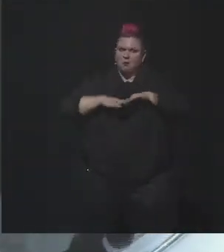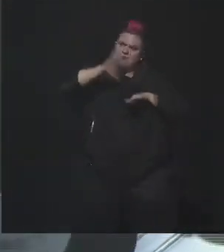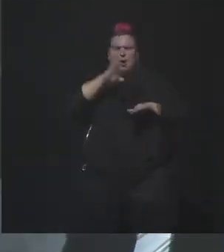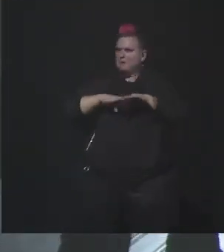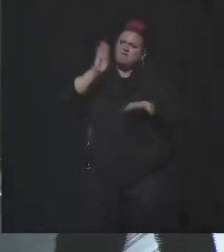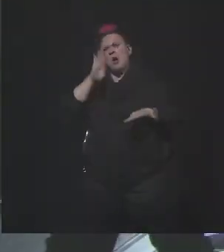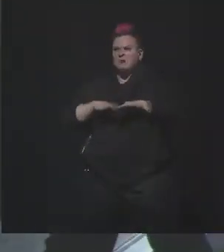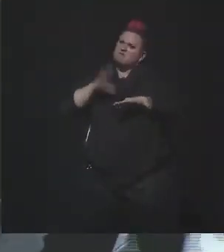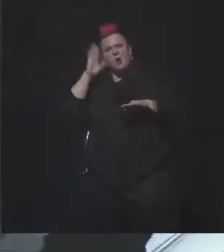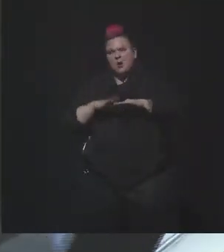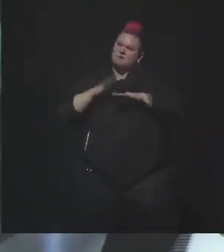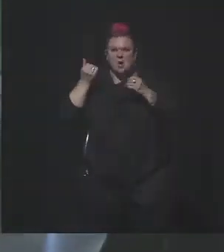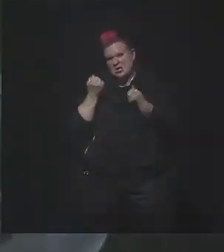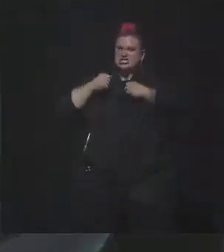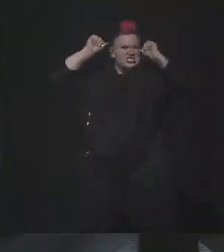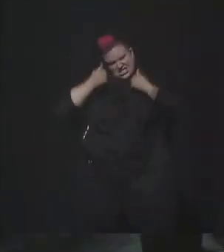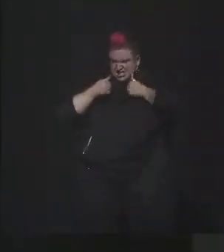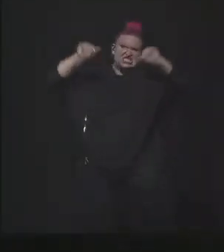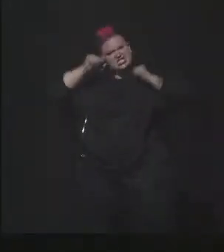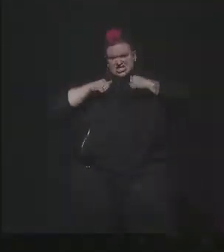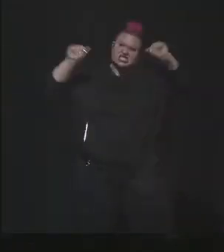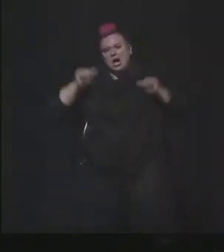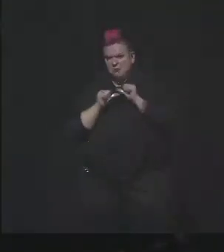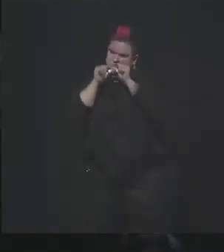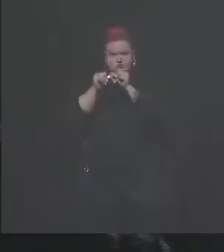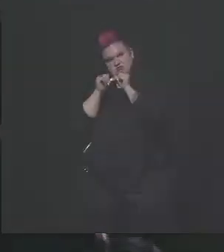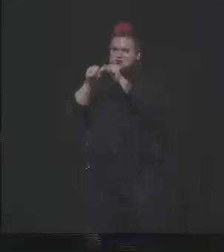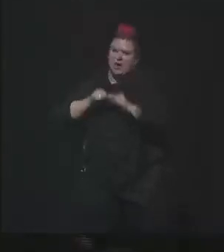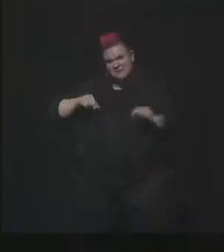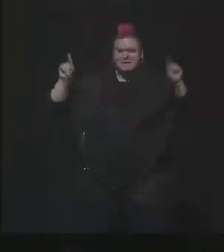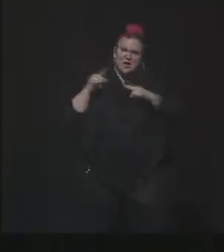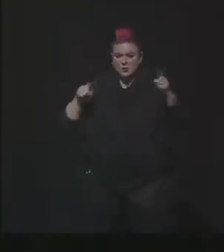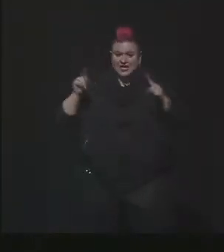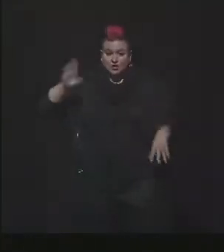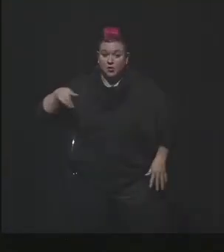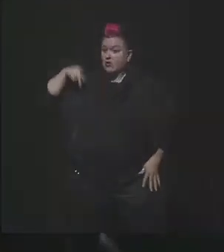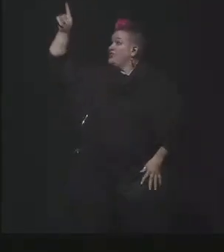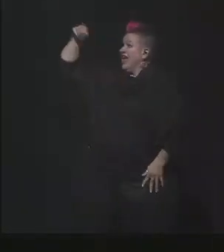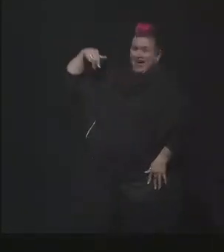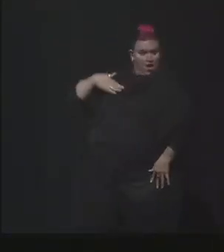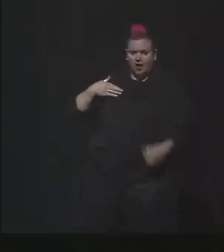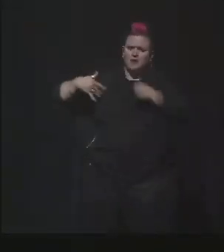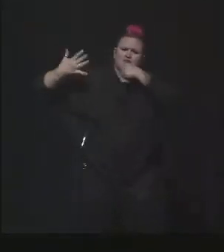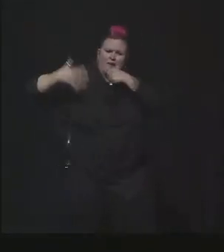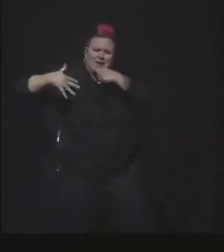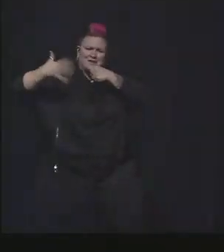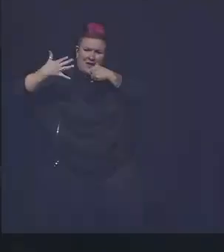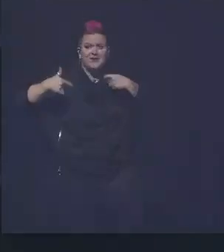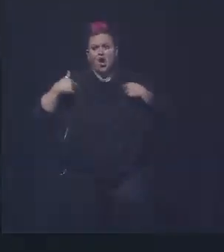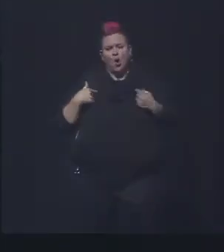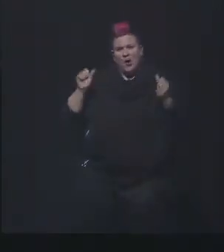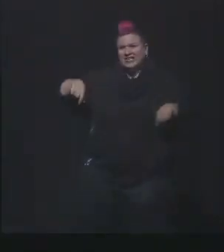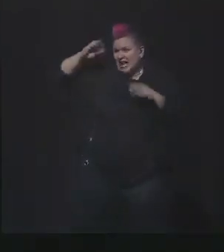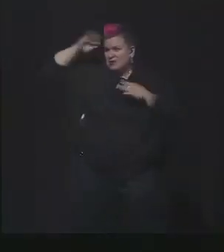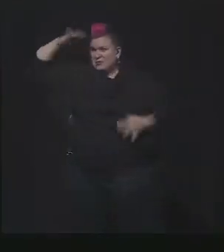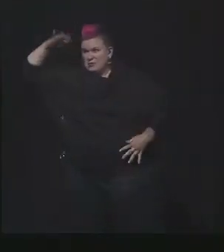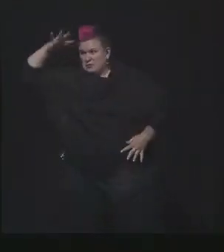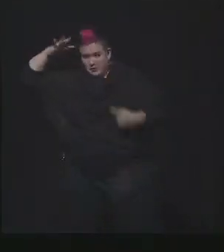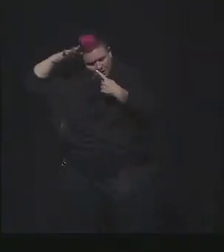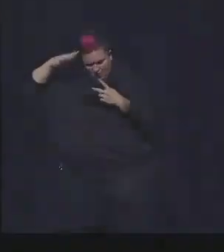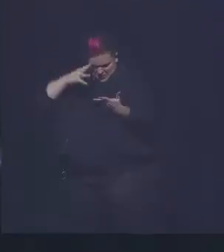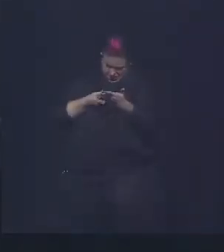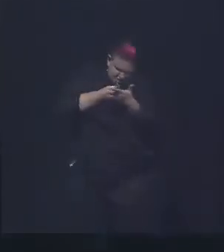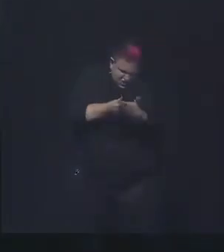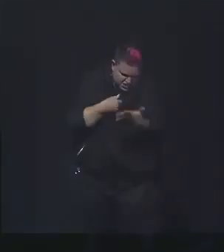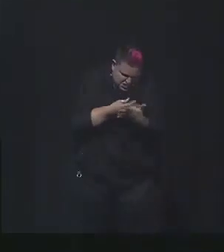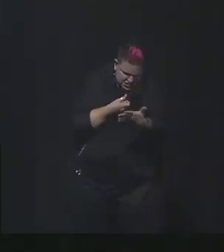taking me further. Clean it up, jump starter, the rocker, rap potter. I'm poetry, down of music is my fodder. The complexity of my trap and rap sticks, 70 beckons win. Cause I truly,